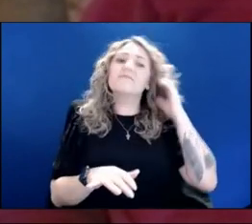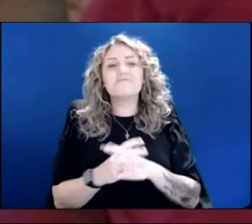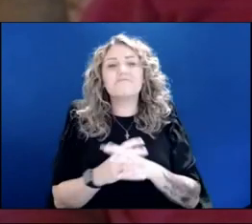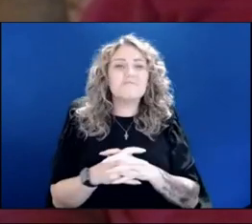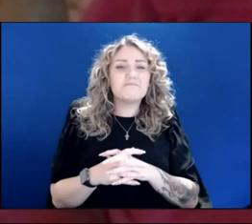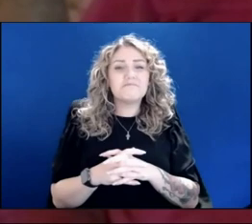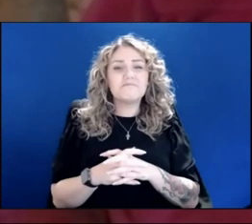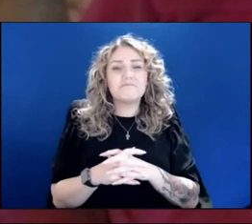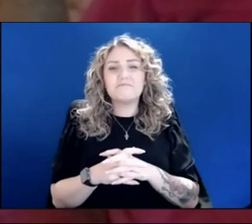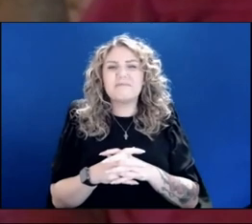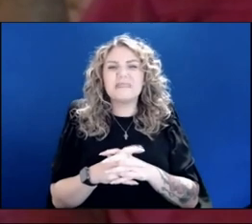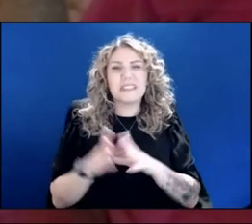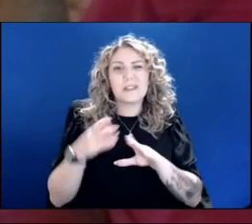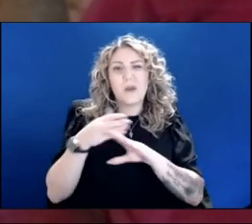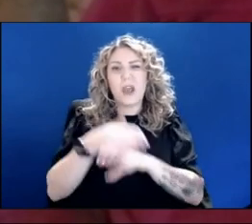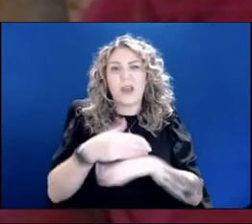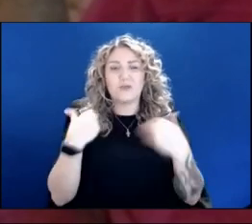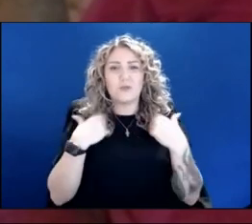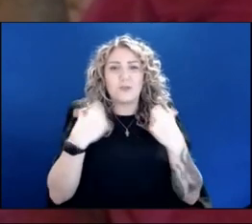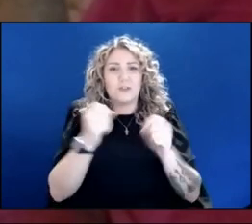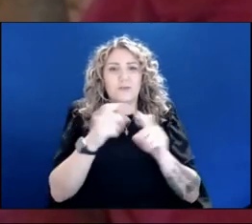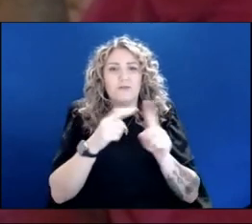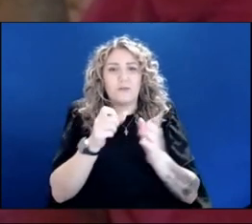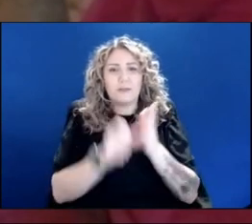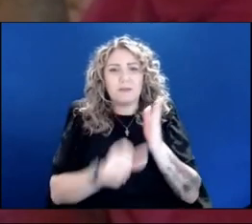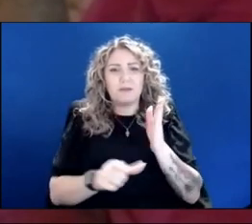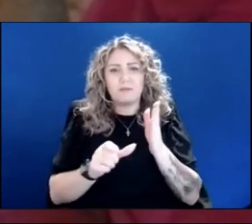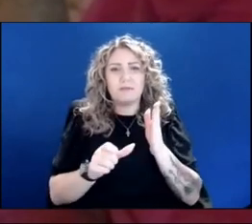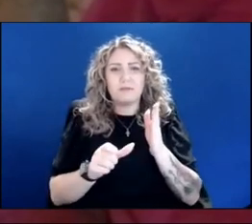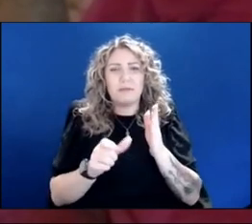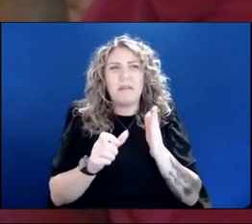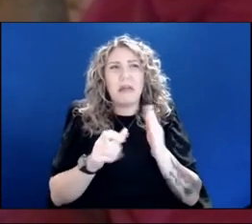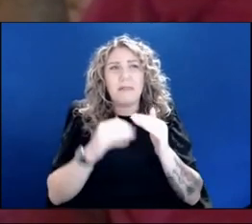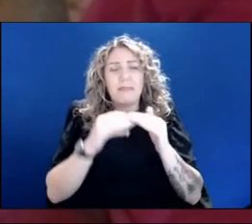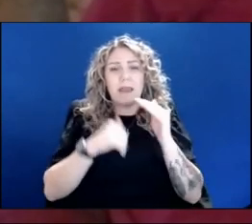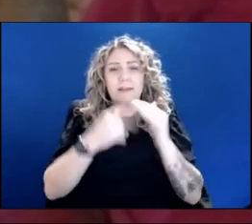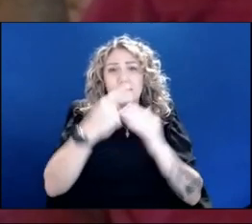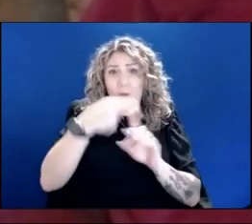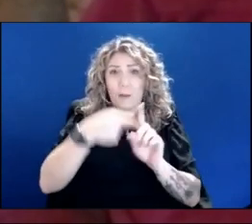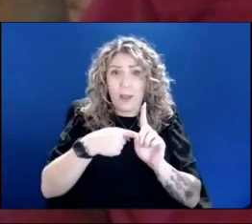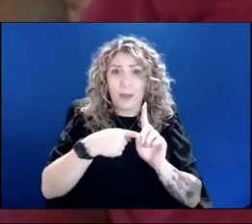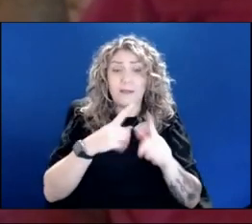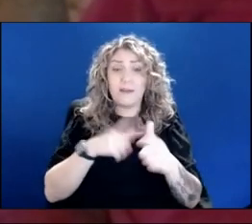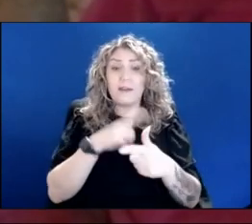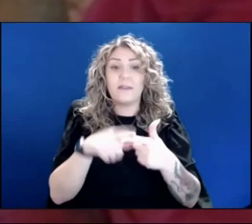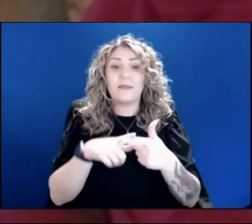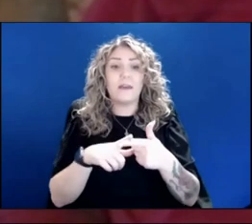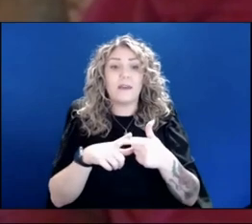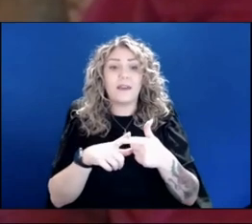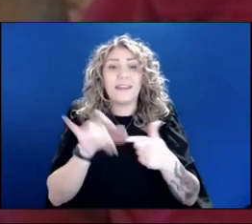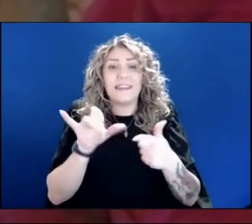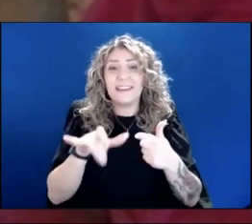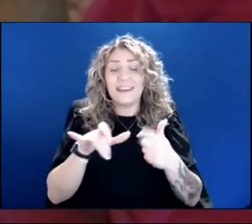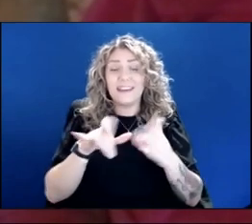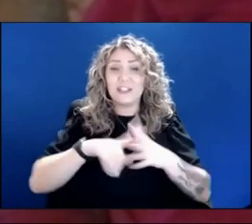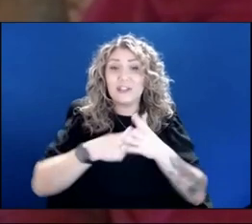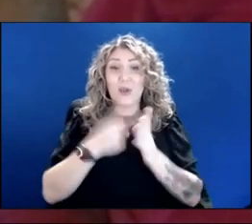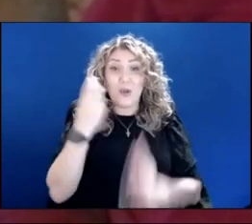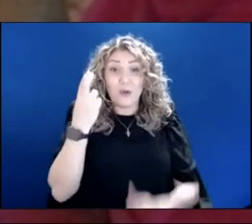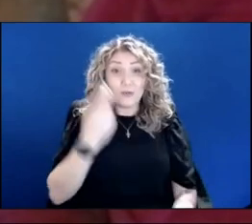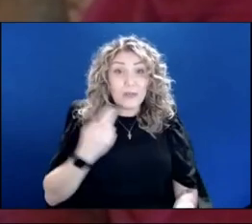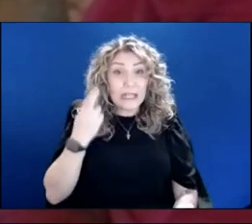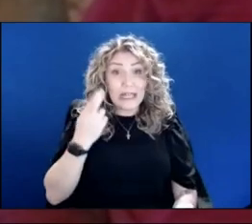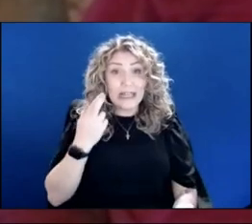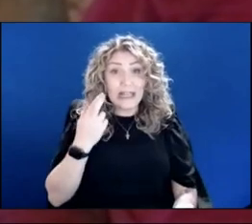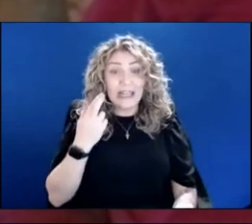after, like, I was starting to recover from the surgery, about a little bit more, less than a month. And then that's when I started realizing that since it was